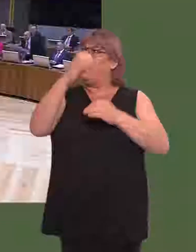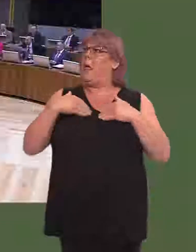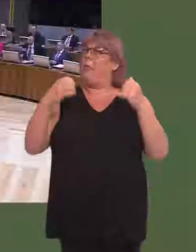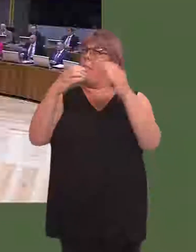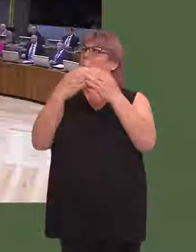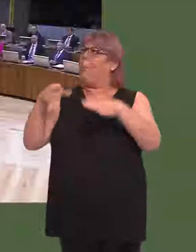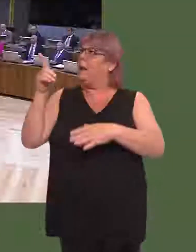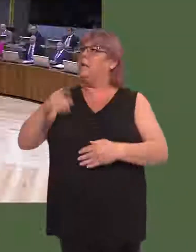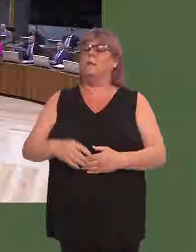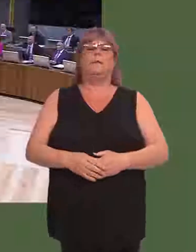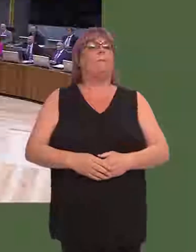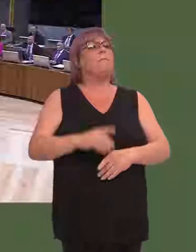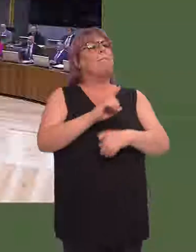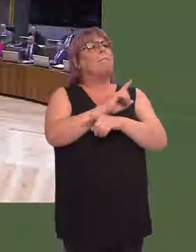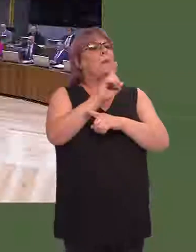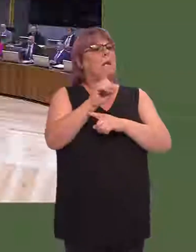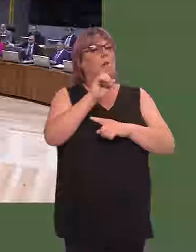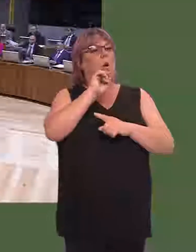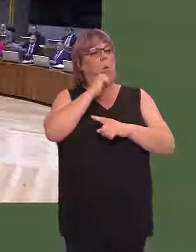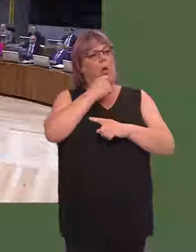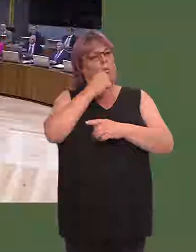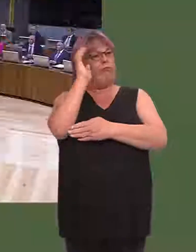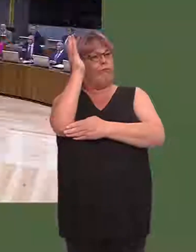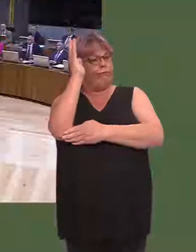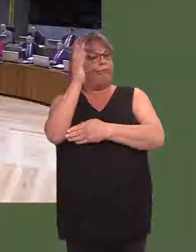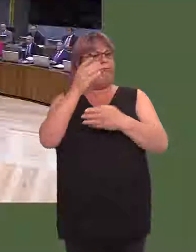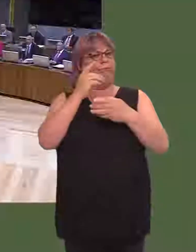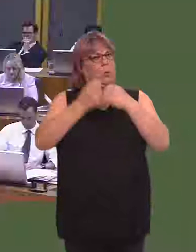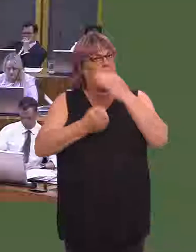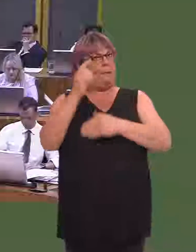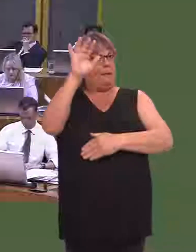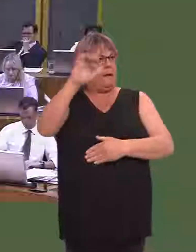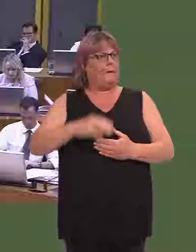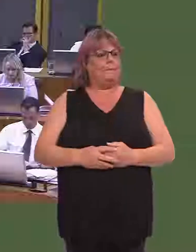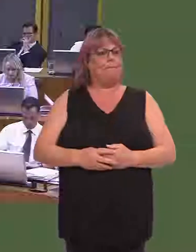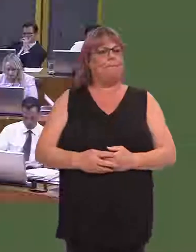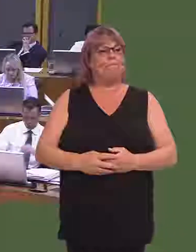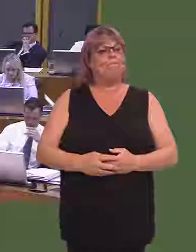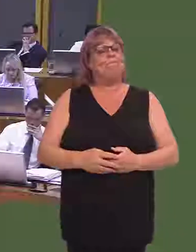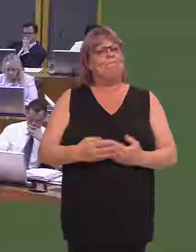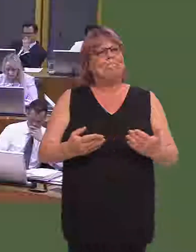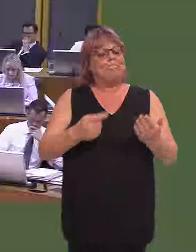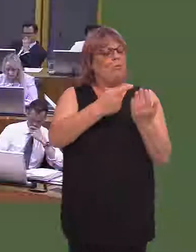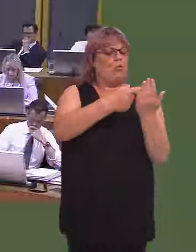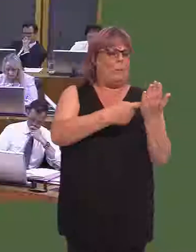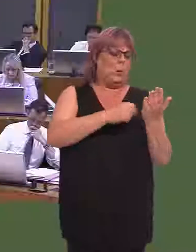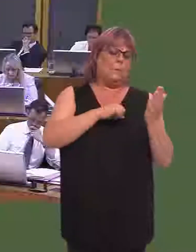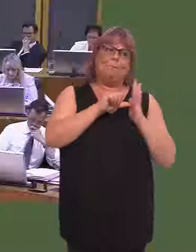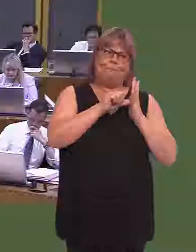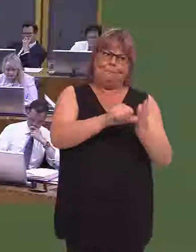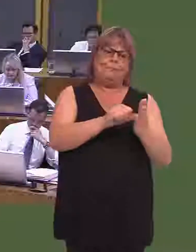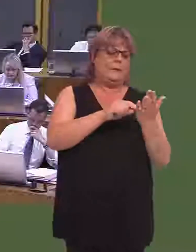University Health Board? Well, there will be a statement on this further on the agenda this afternoon. What I can say is, of course, this is a